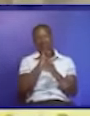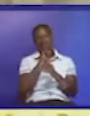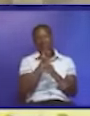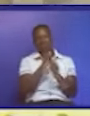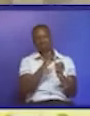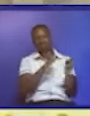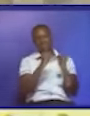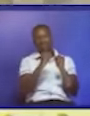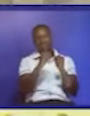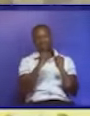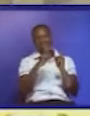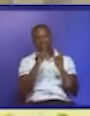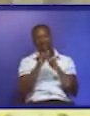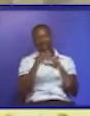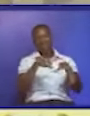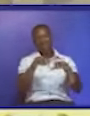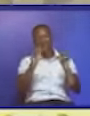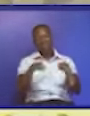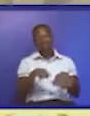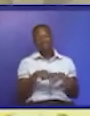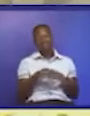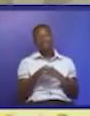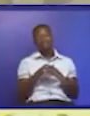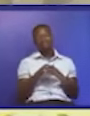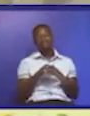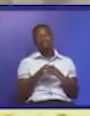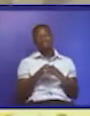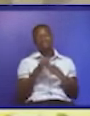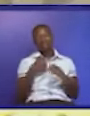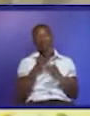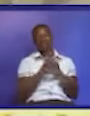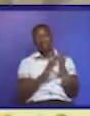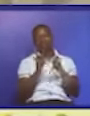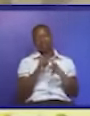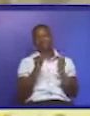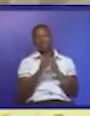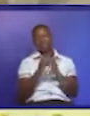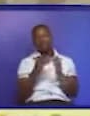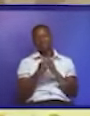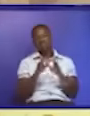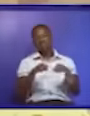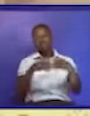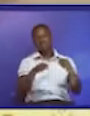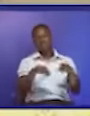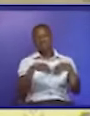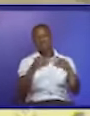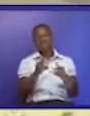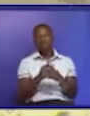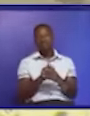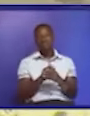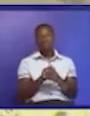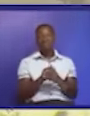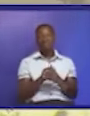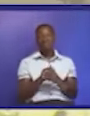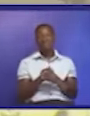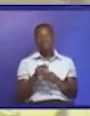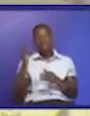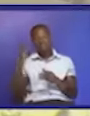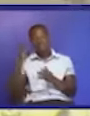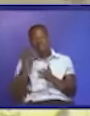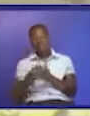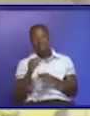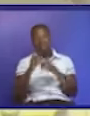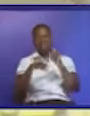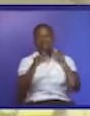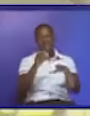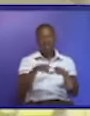power in the spirit. Are we together? There are people who just give once they hear seed, they make transfers, they give, and that is